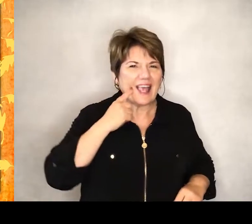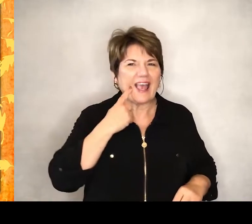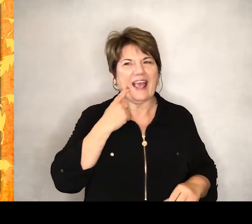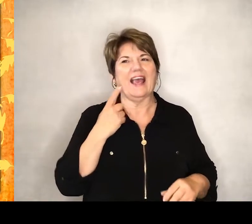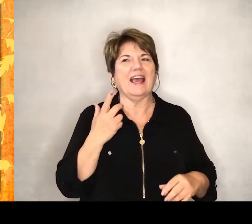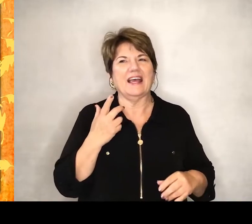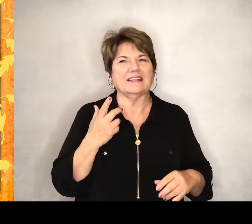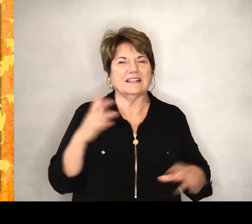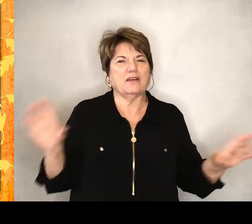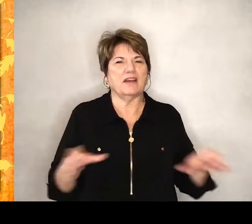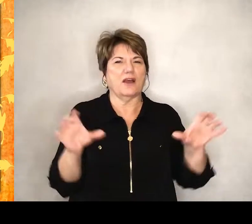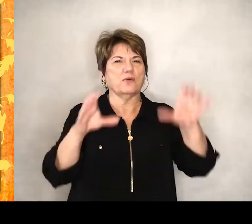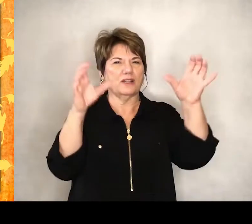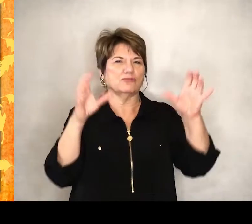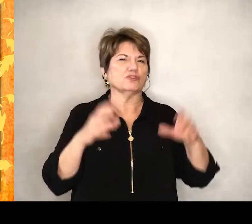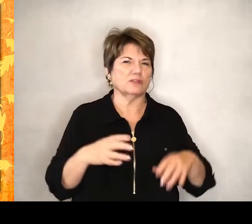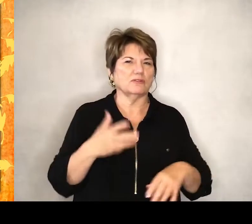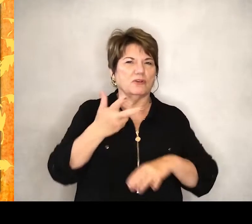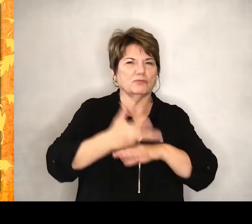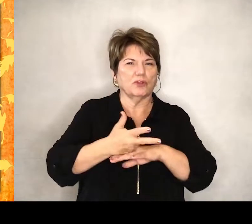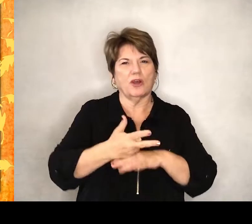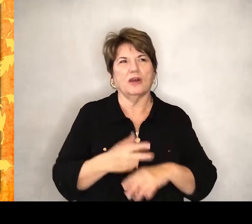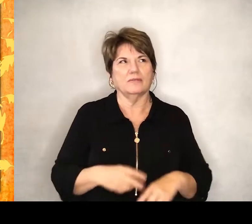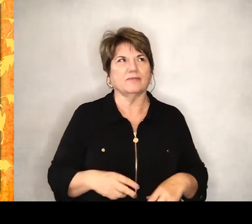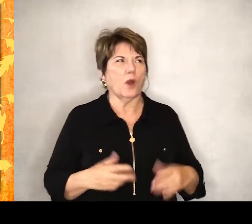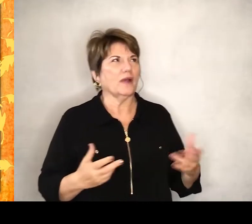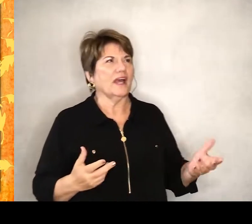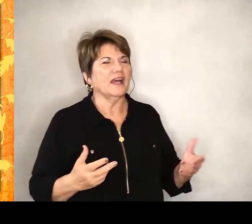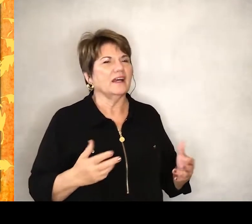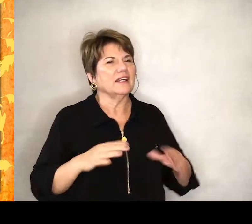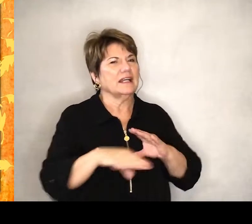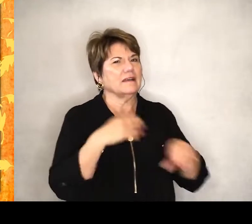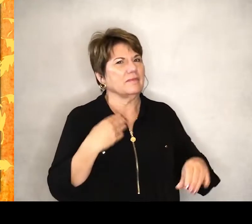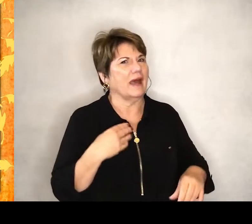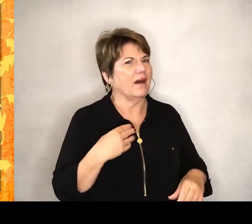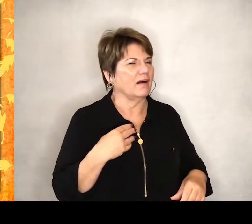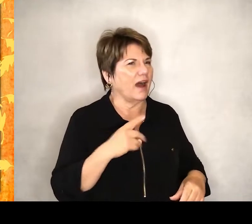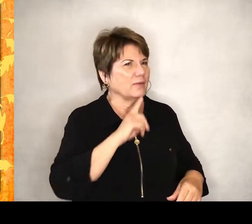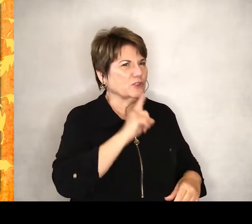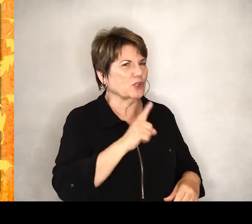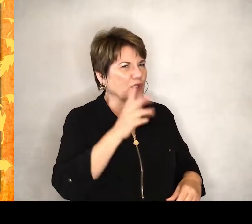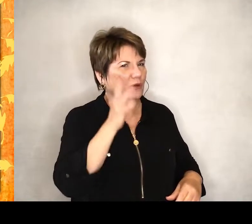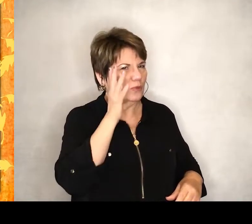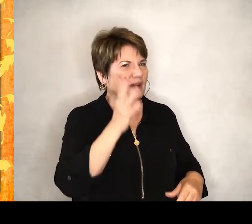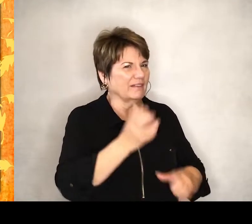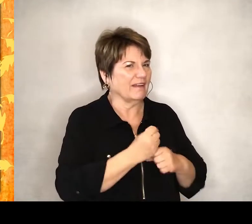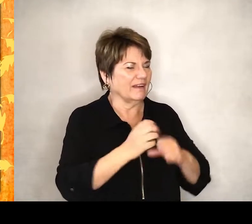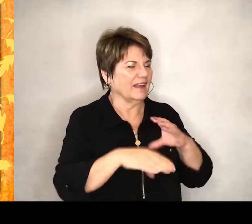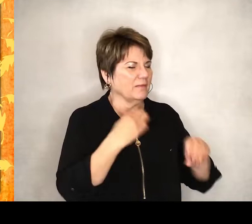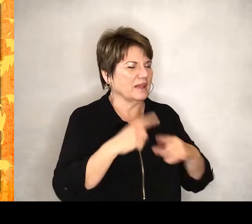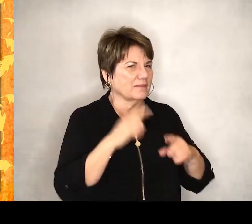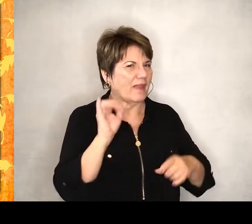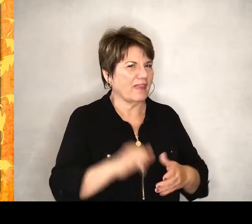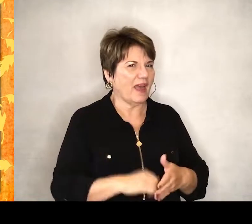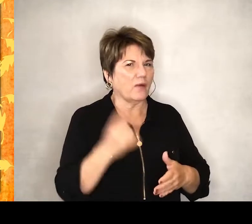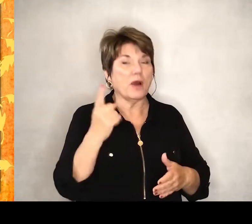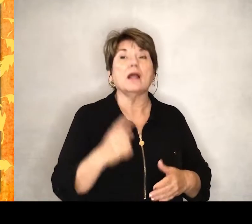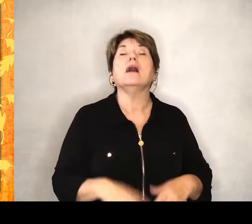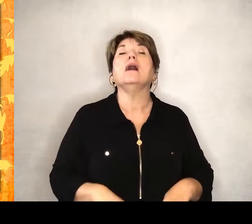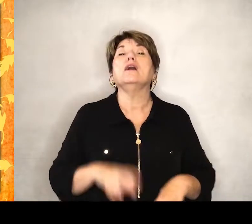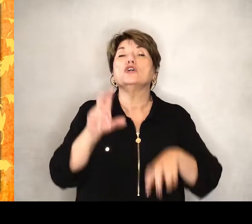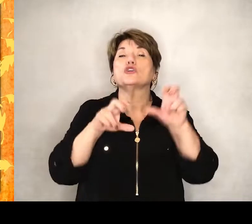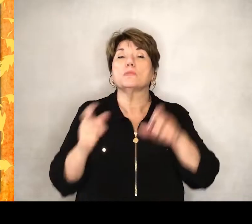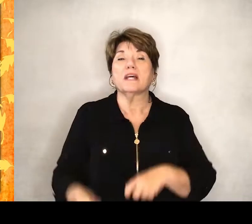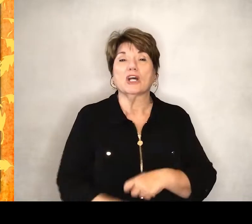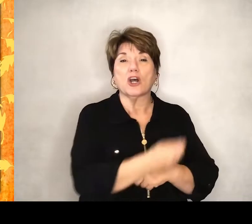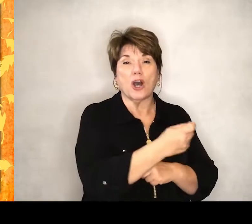receptacle. A candy receptacle. We're going to get emails about that one. But that's okay. Good. We're moving on. Golf tournament.